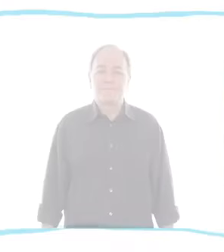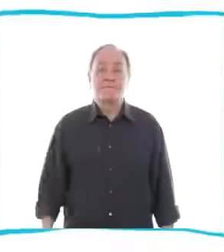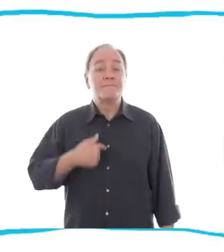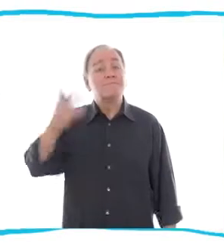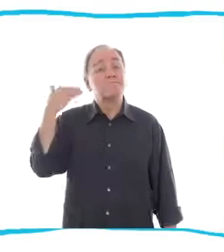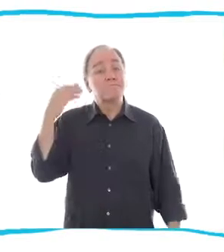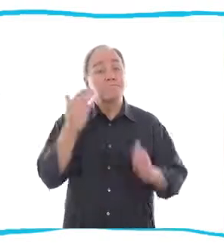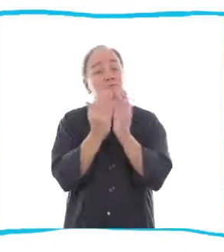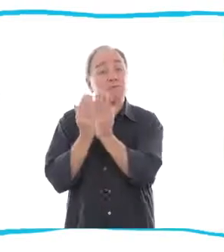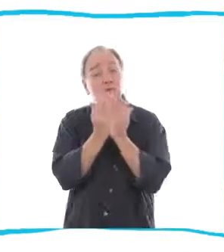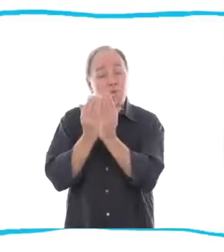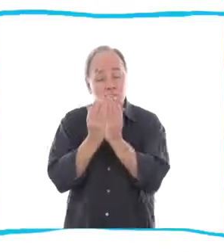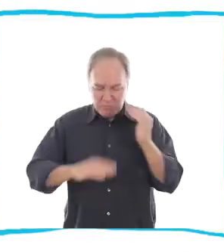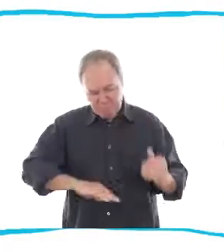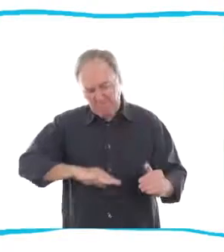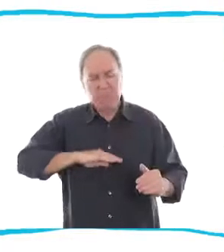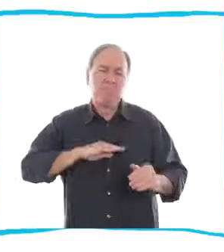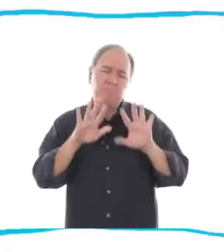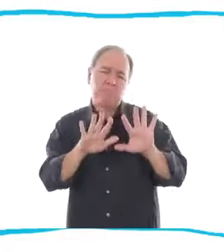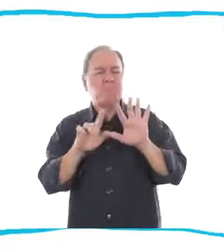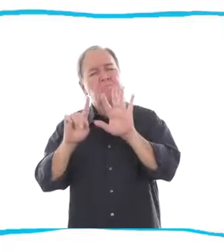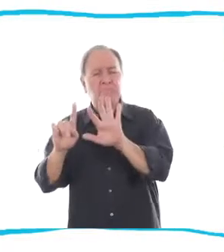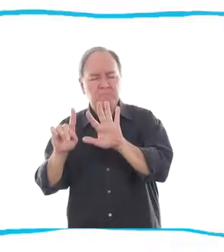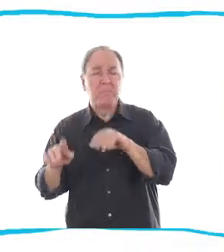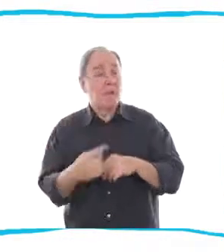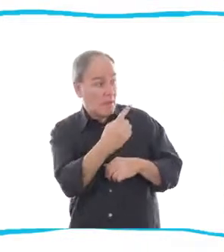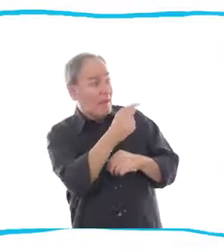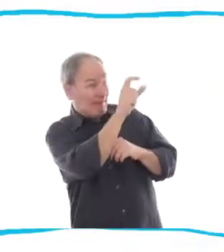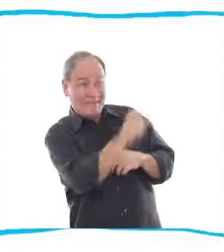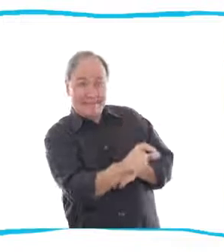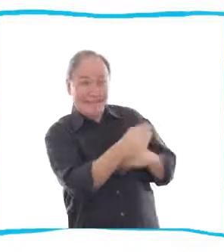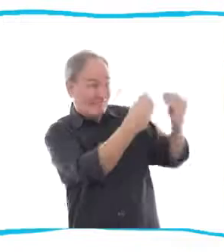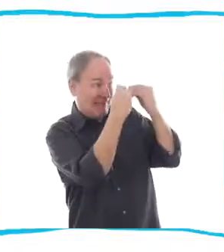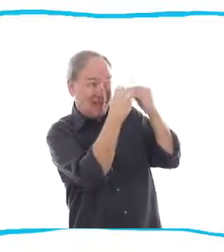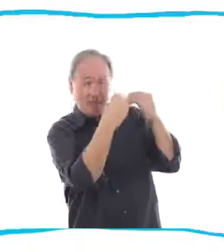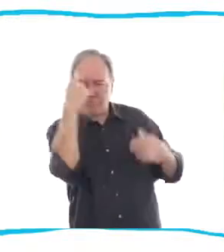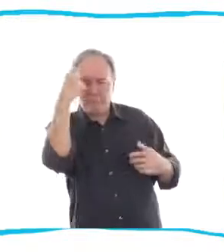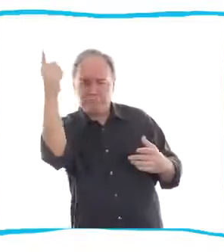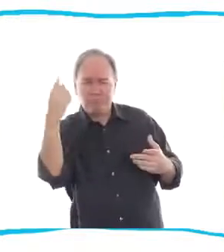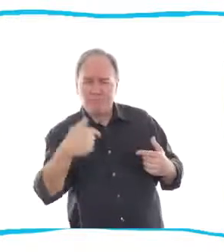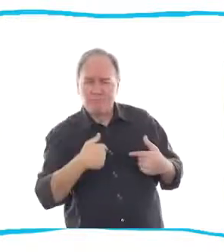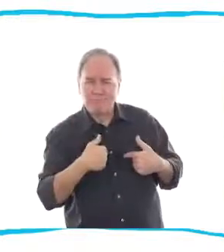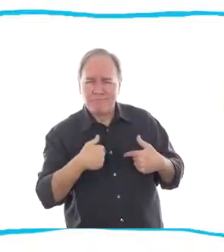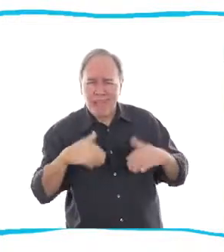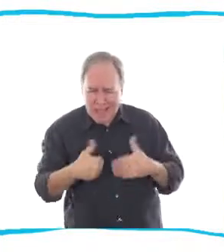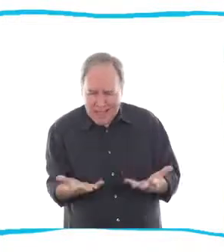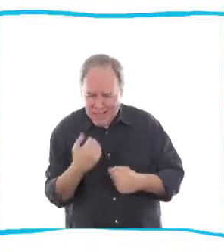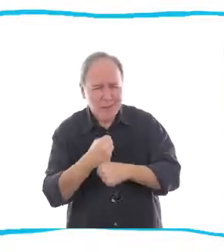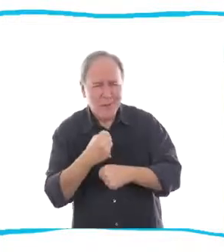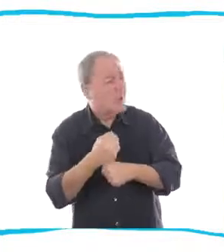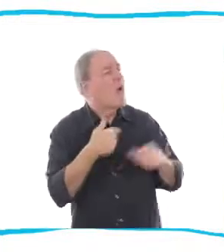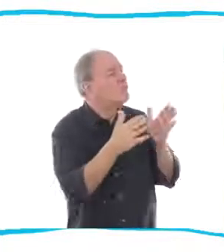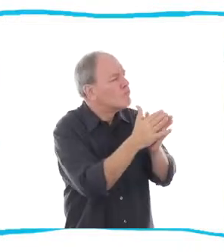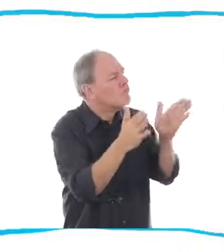When I was in grade 10, one of my teachers did not quite know how I worked, and I told him about my disability and the